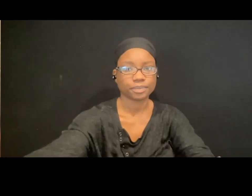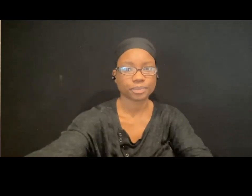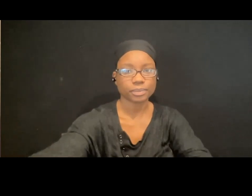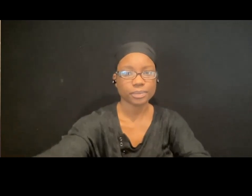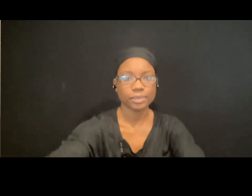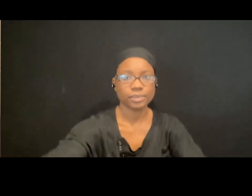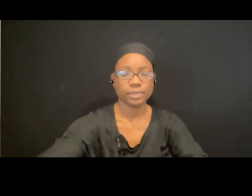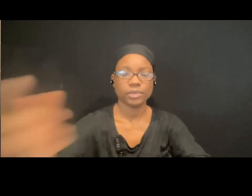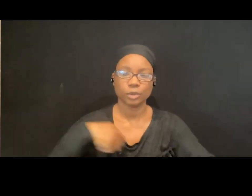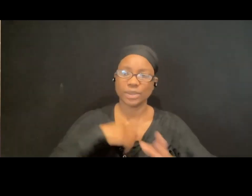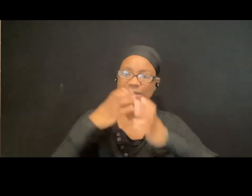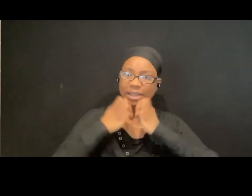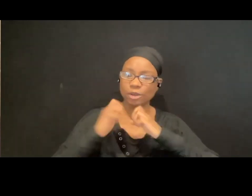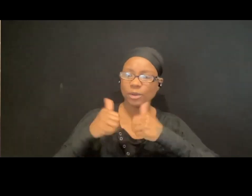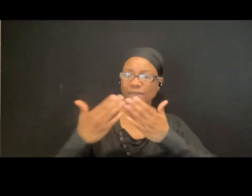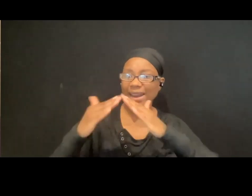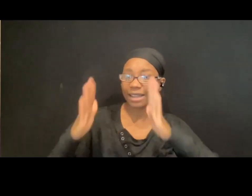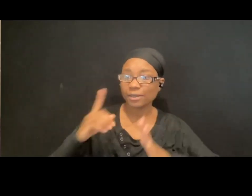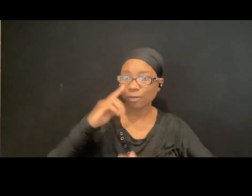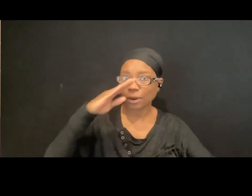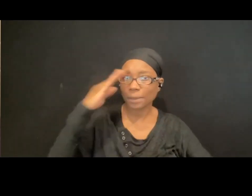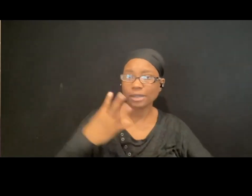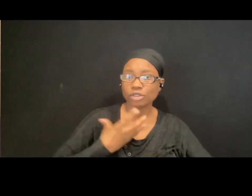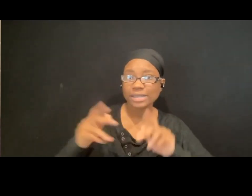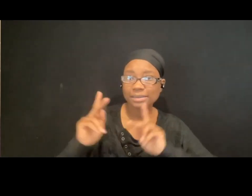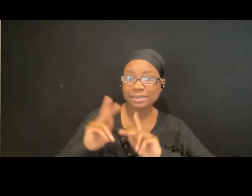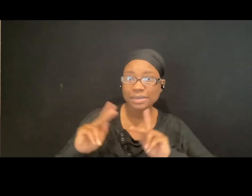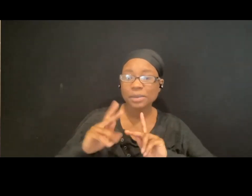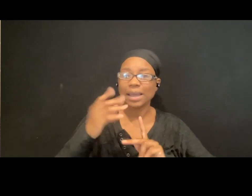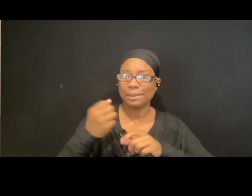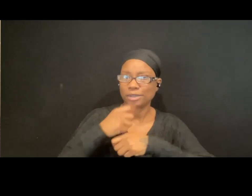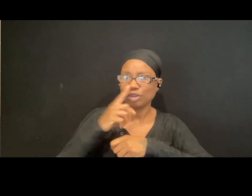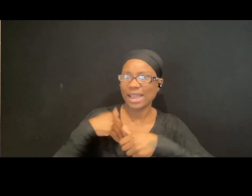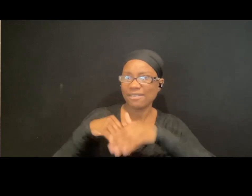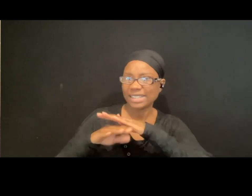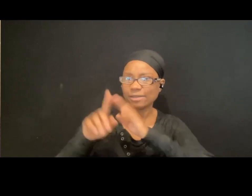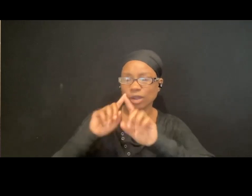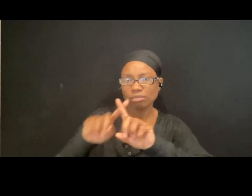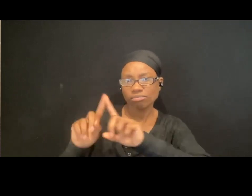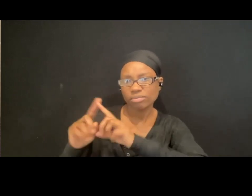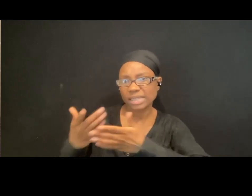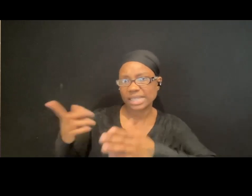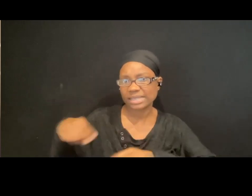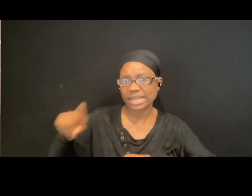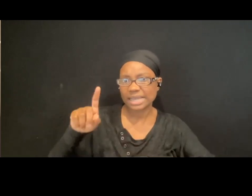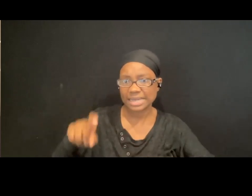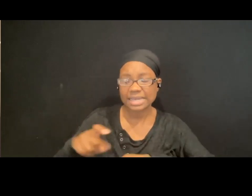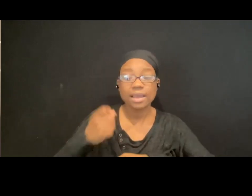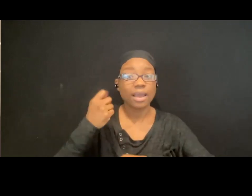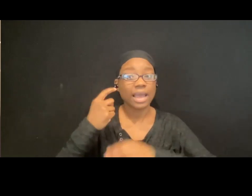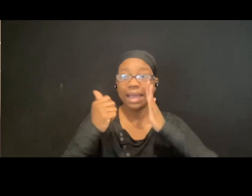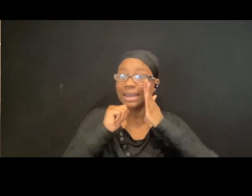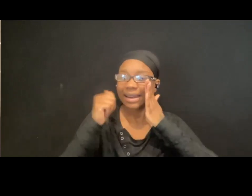people and making sure that they have access to other things they need, is that, everyone does not want to live in